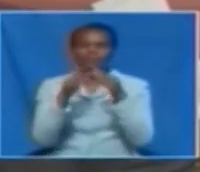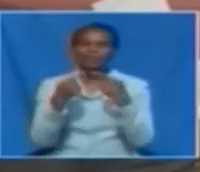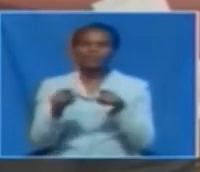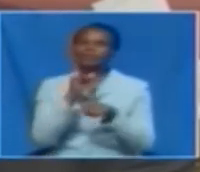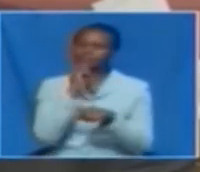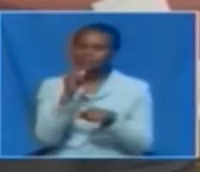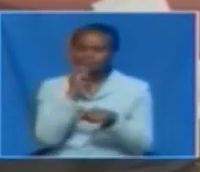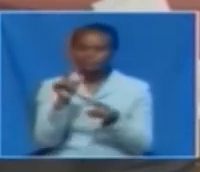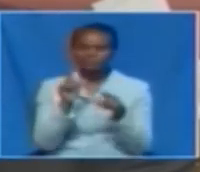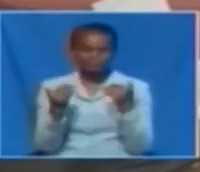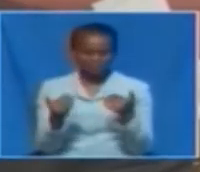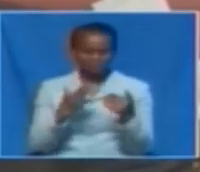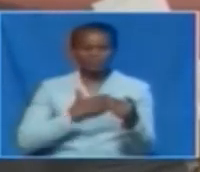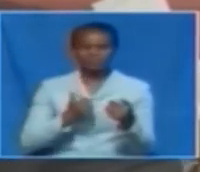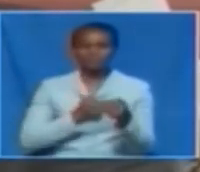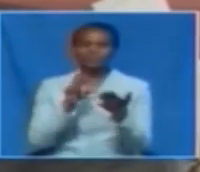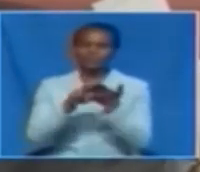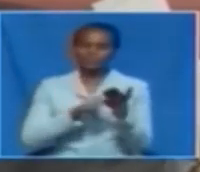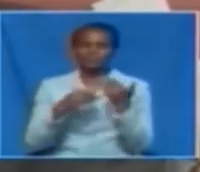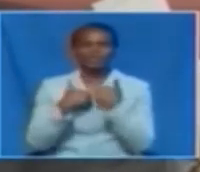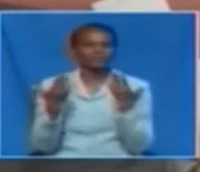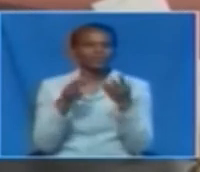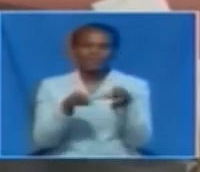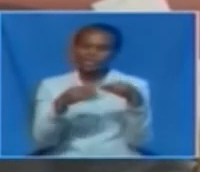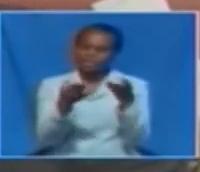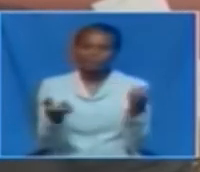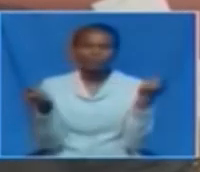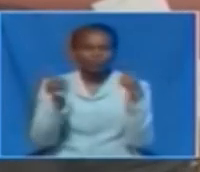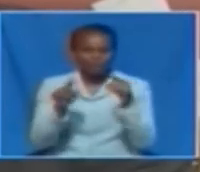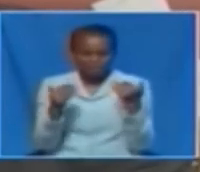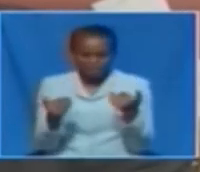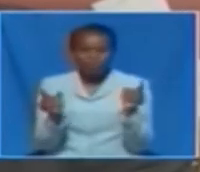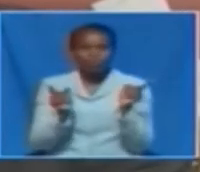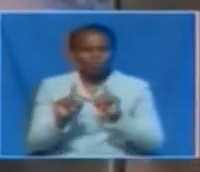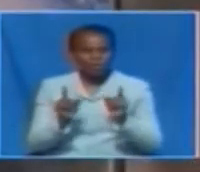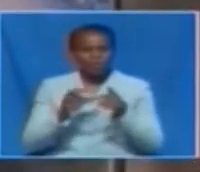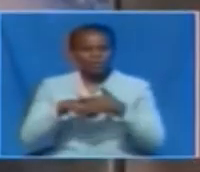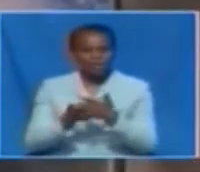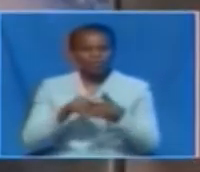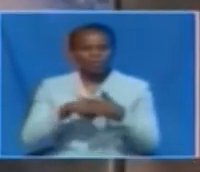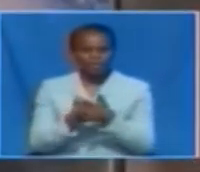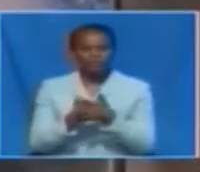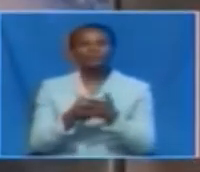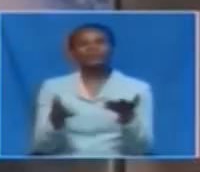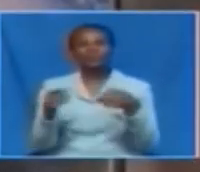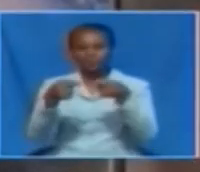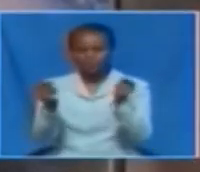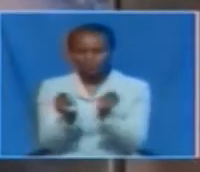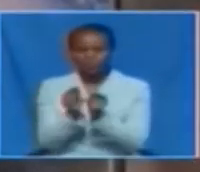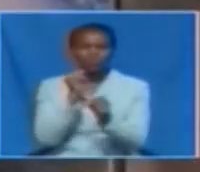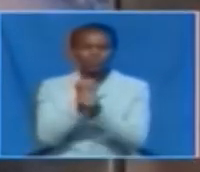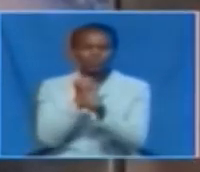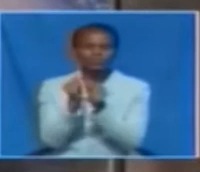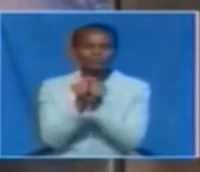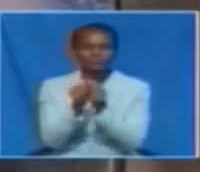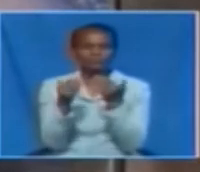and therefore I do not have a report to give to you as to where we are in terms of the alliance. But we will be sitting down. Don't you